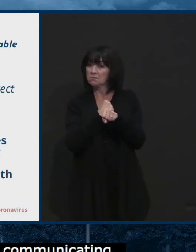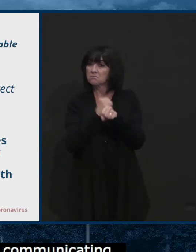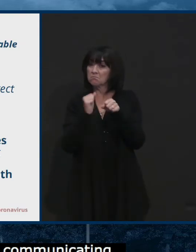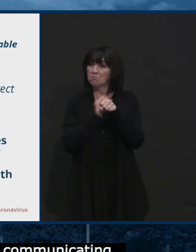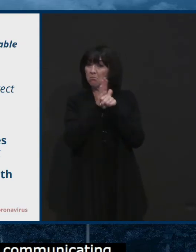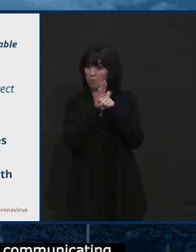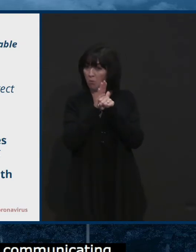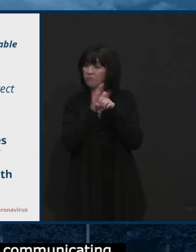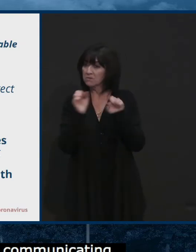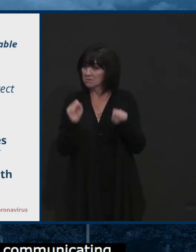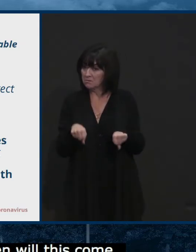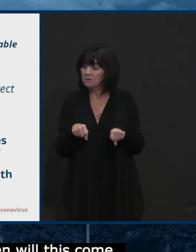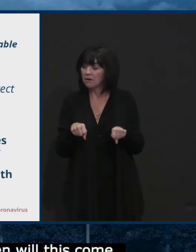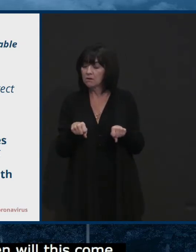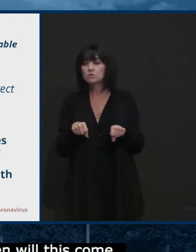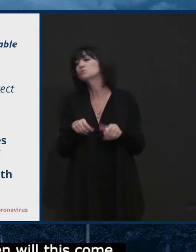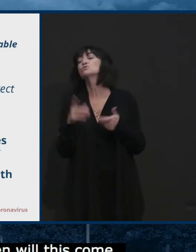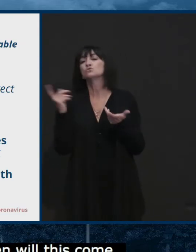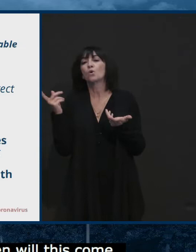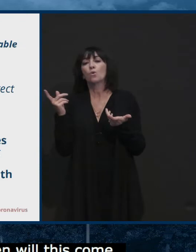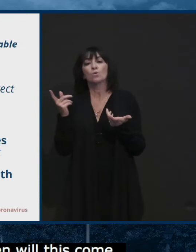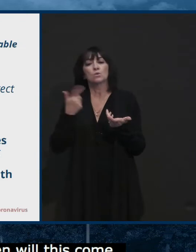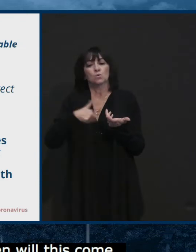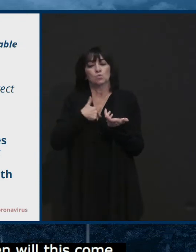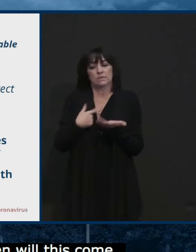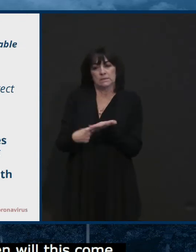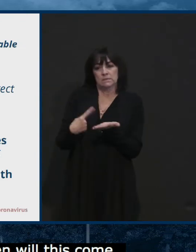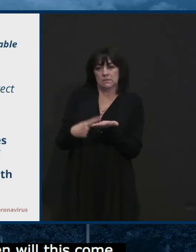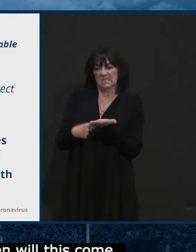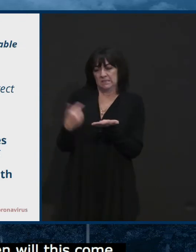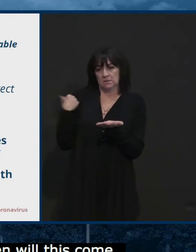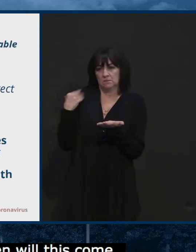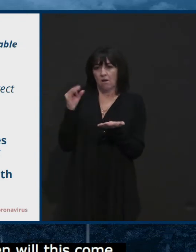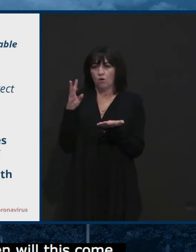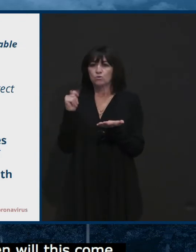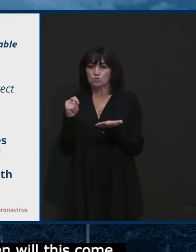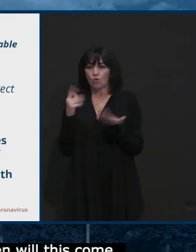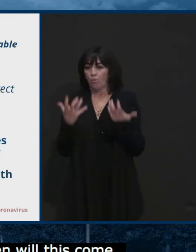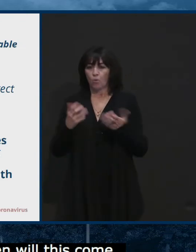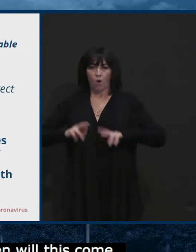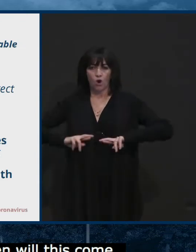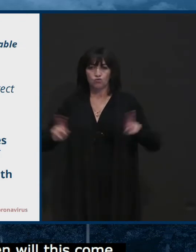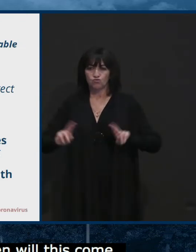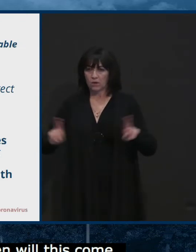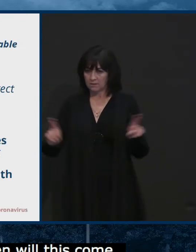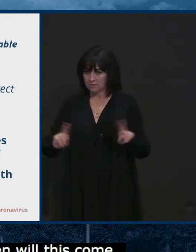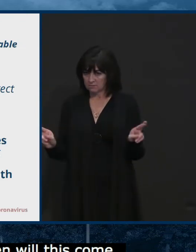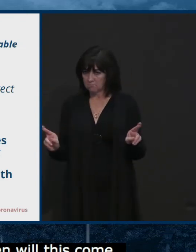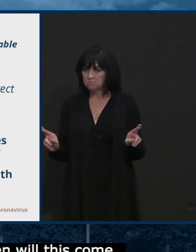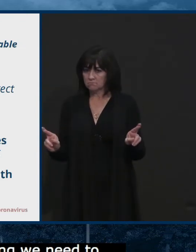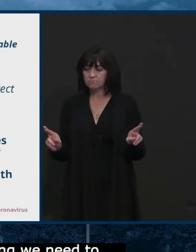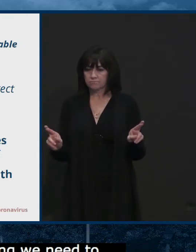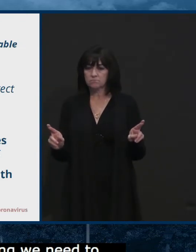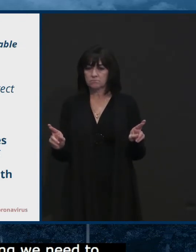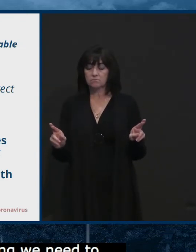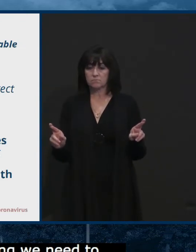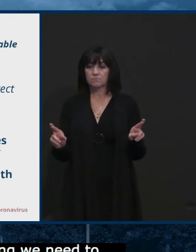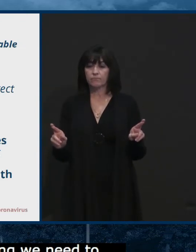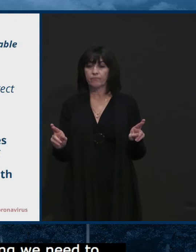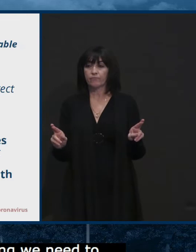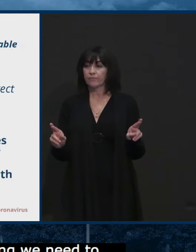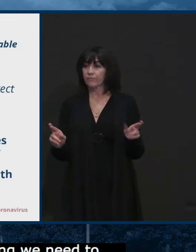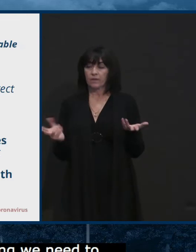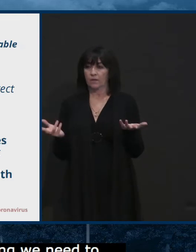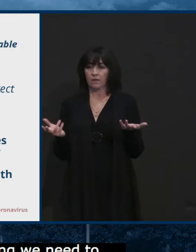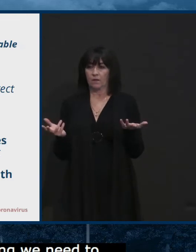so we have been doing everything we need to be ready. We know it's certainly not coming in October. At one